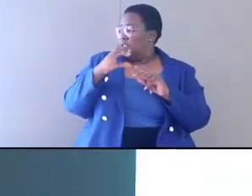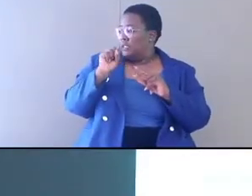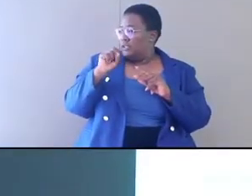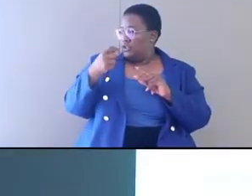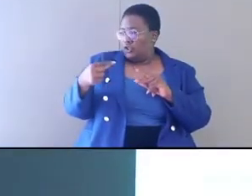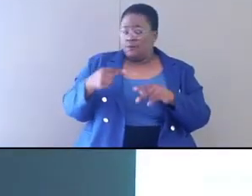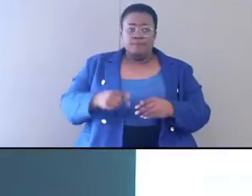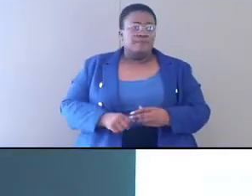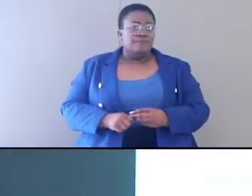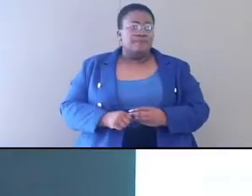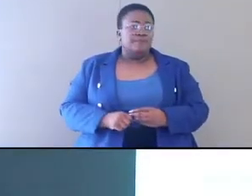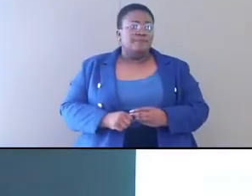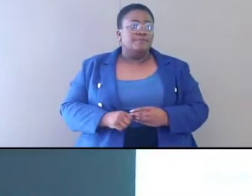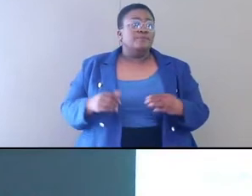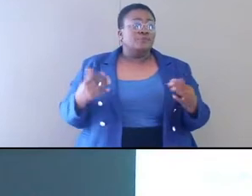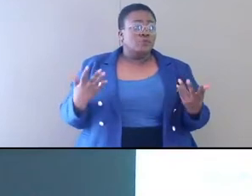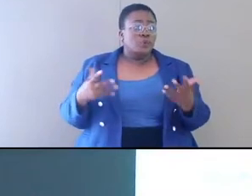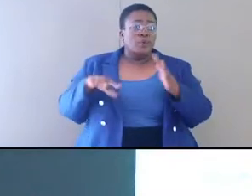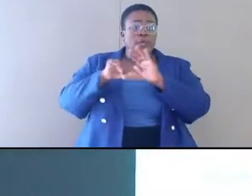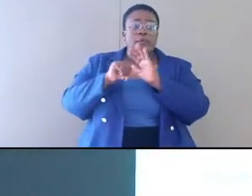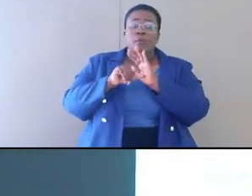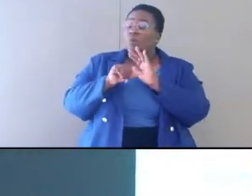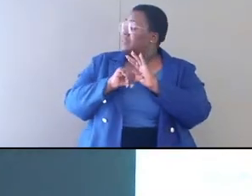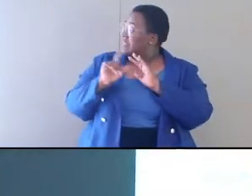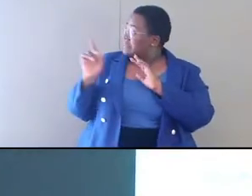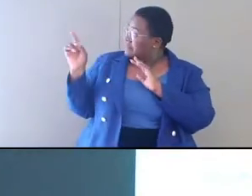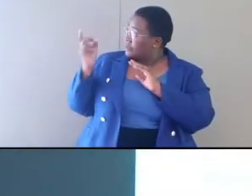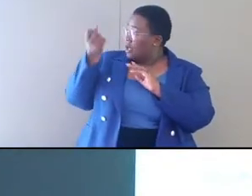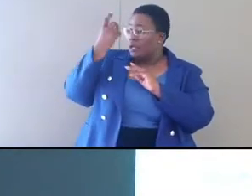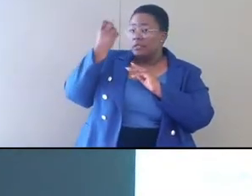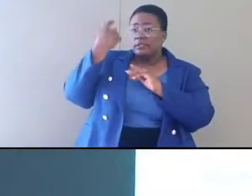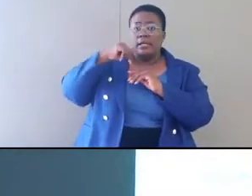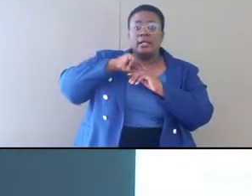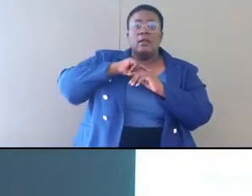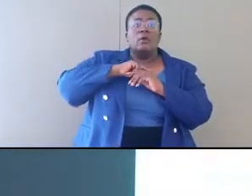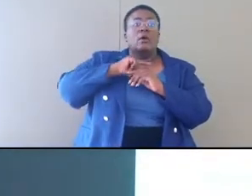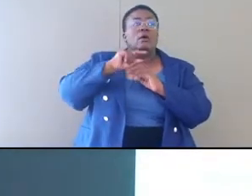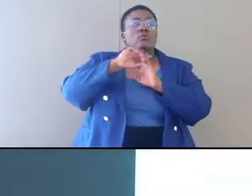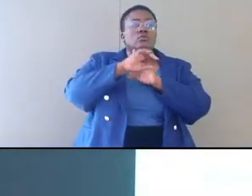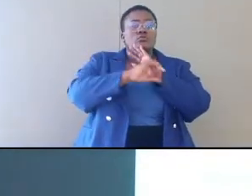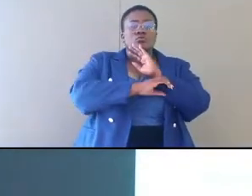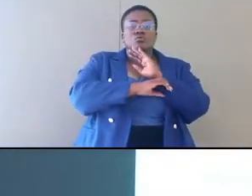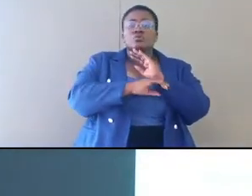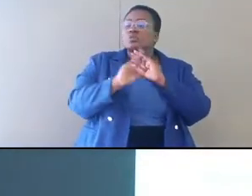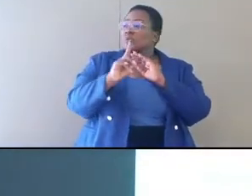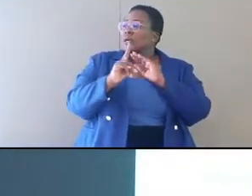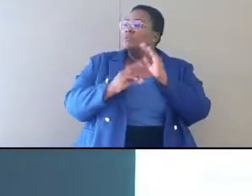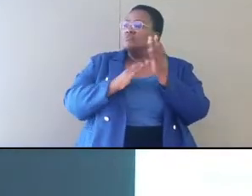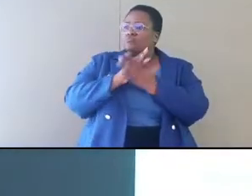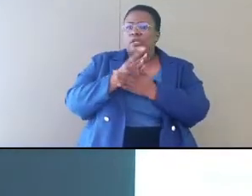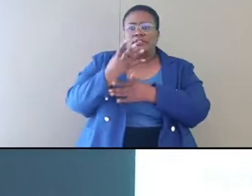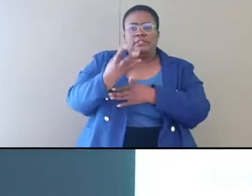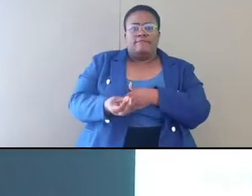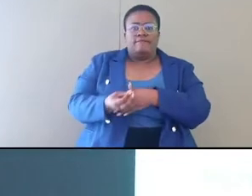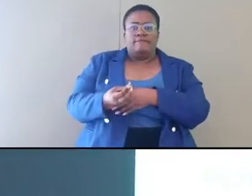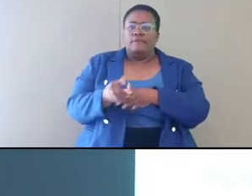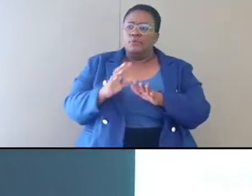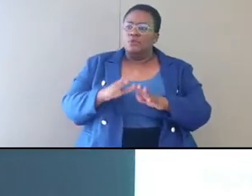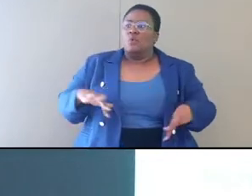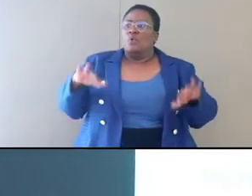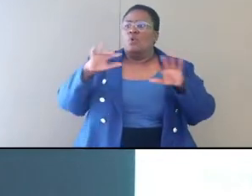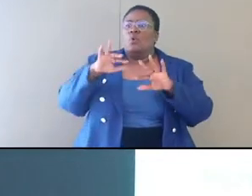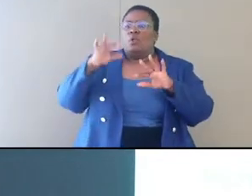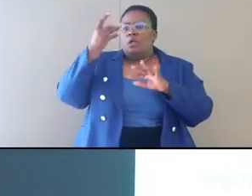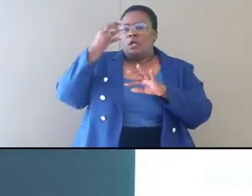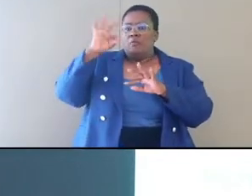So the importance around understanding our constitutional framework is that we have the right of everyone to social assistance, and this right